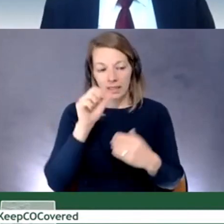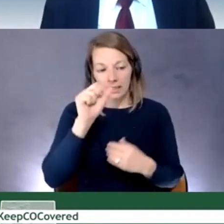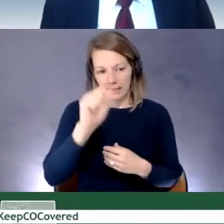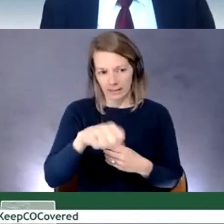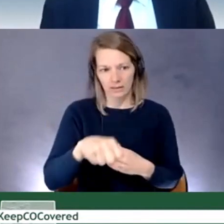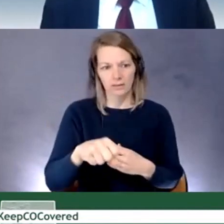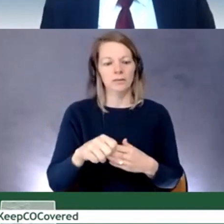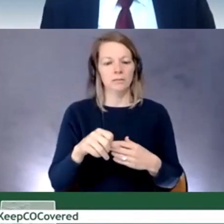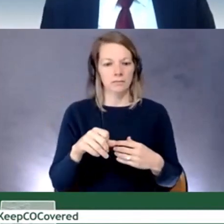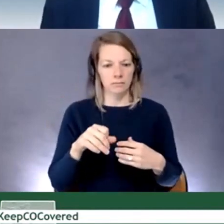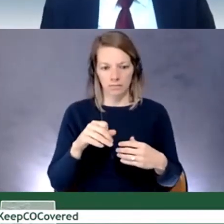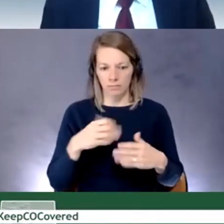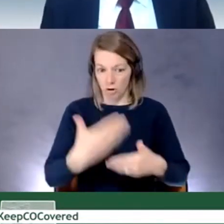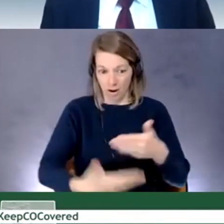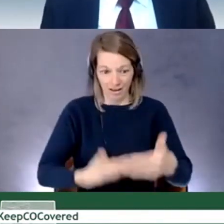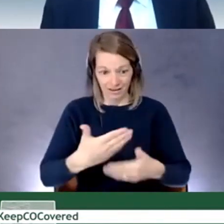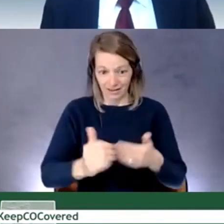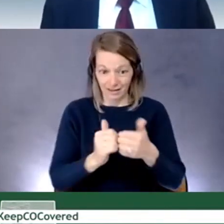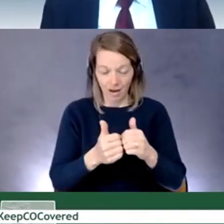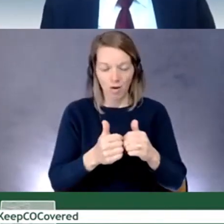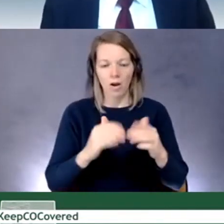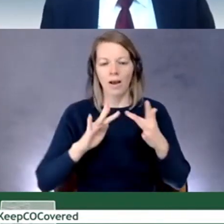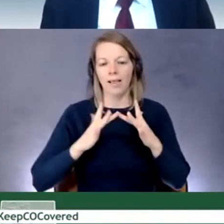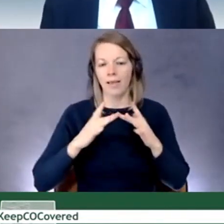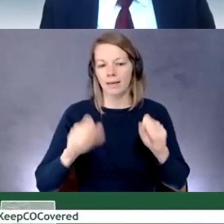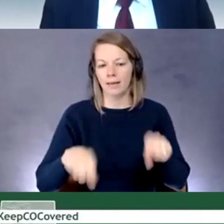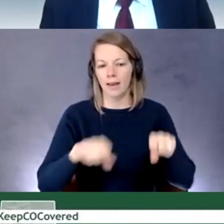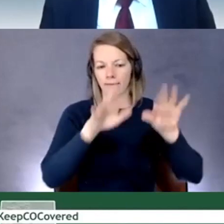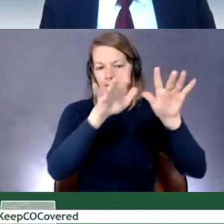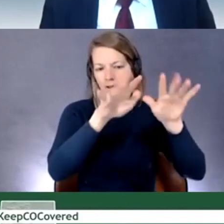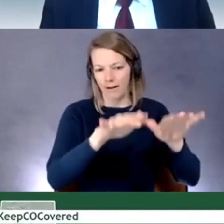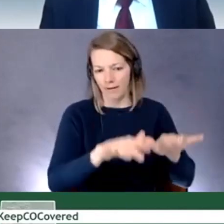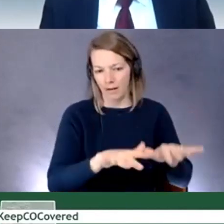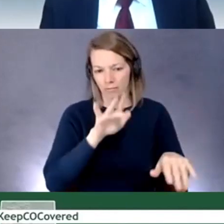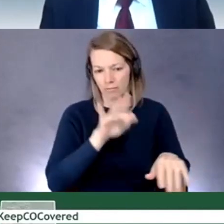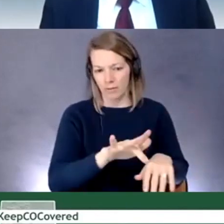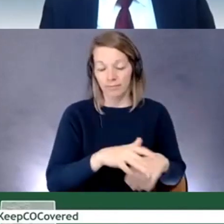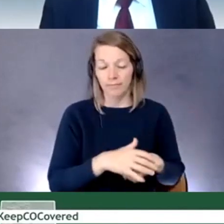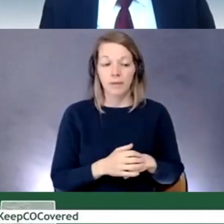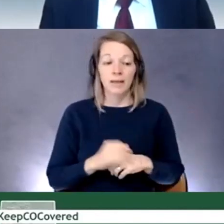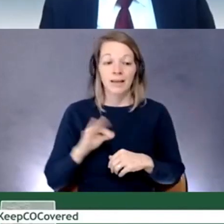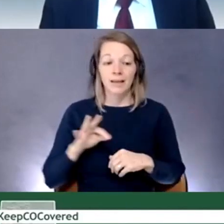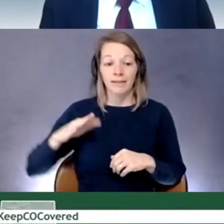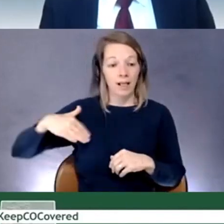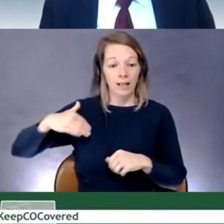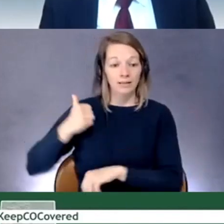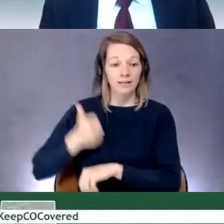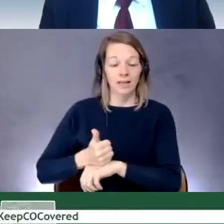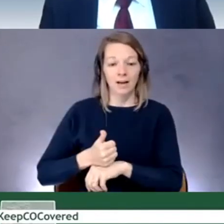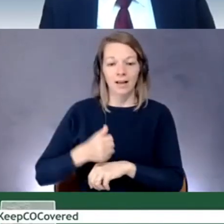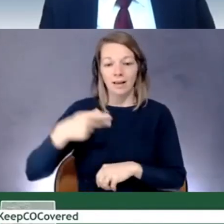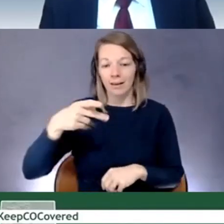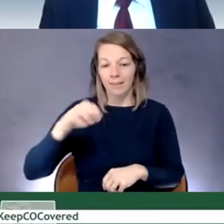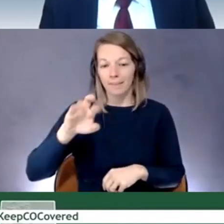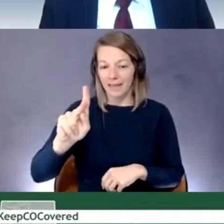the entire packet can be completed online. We do encourage members, if they haven't already set up a Peak account, to do so. Not only